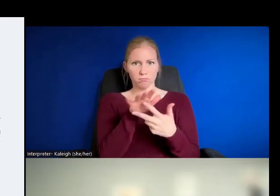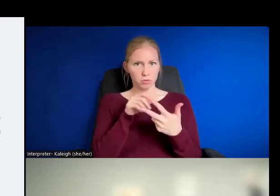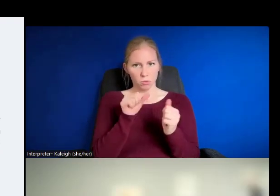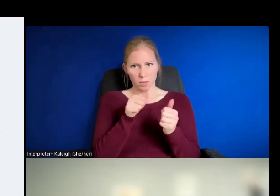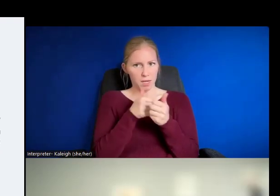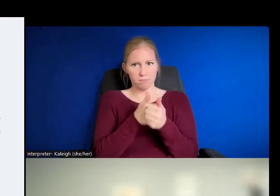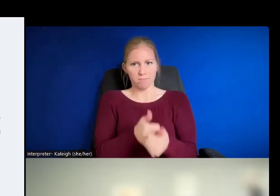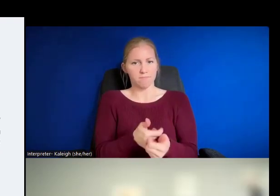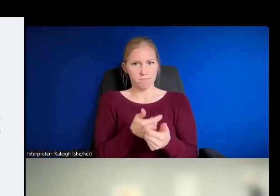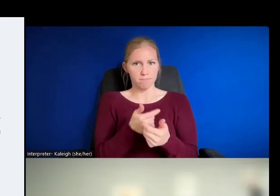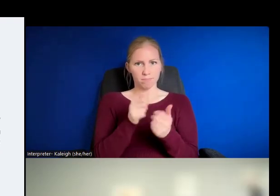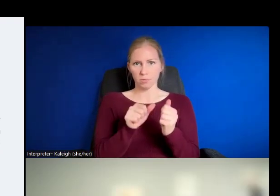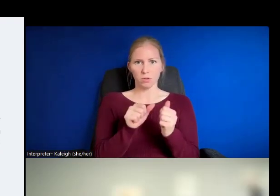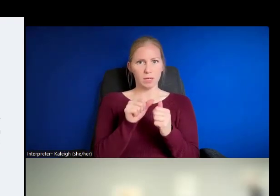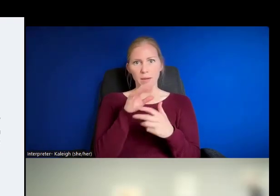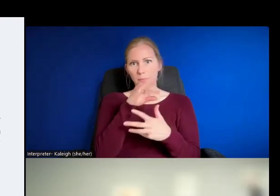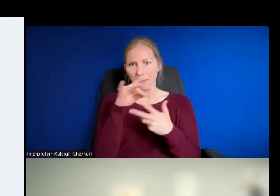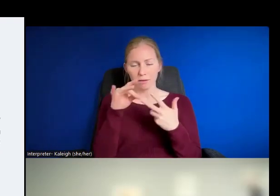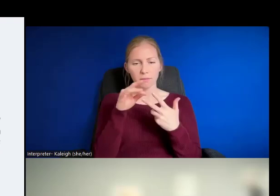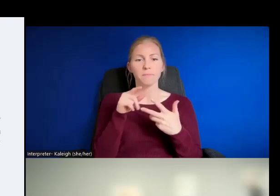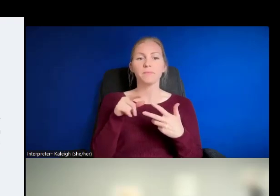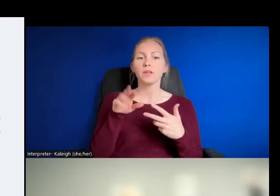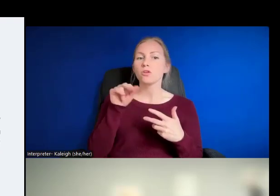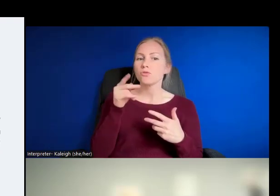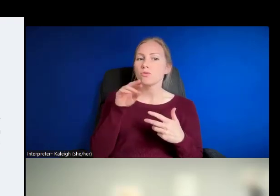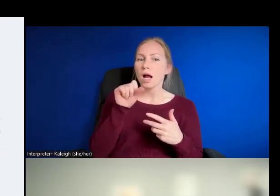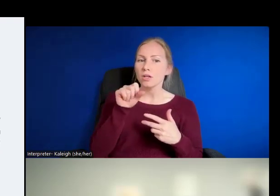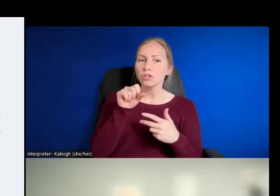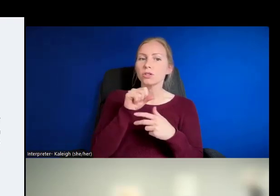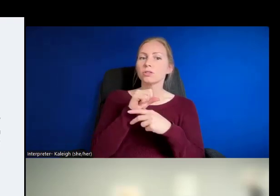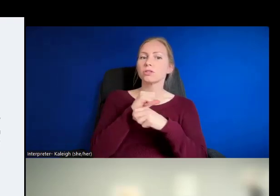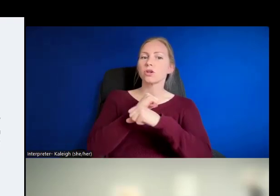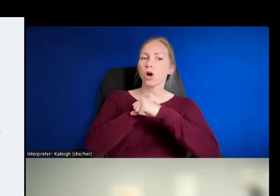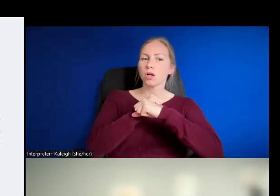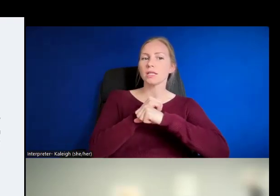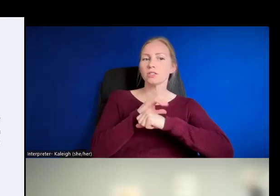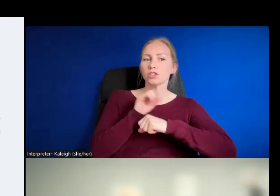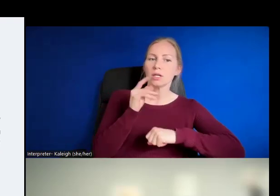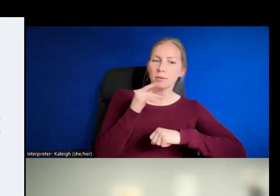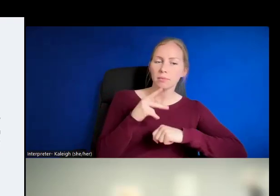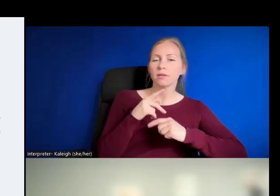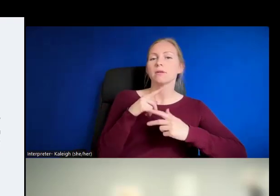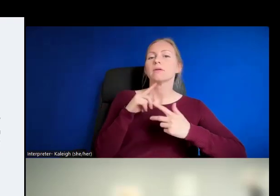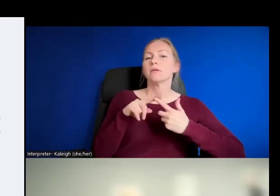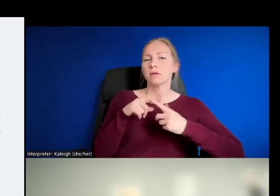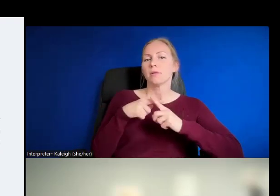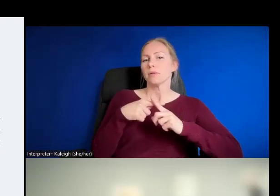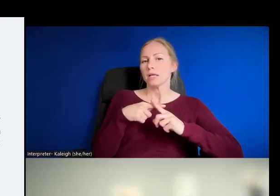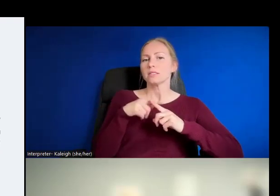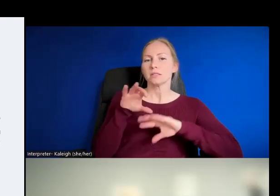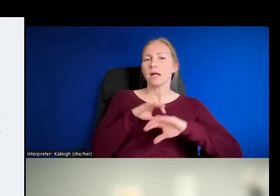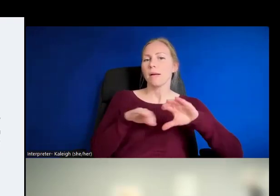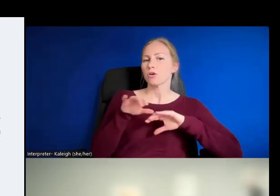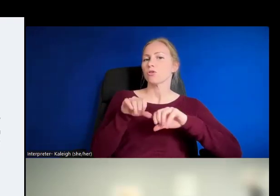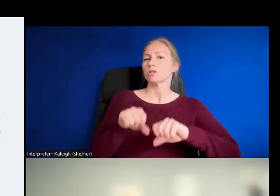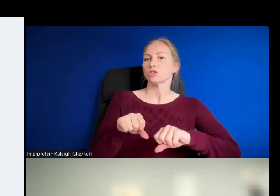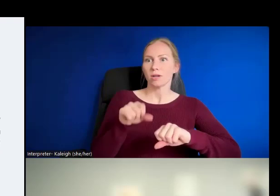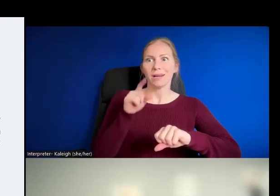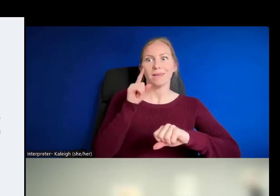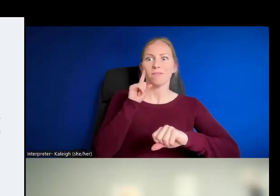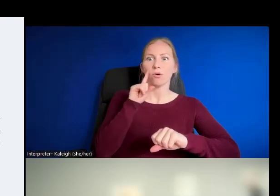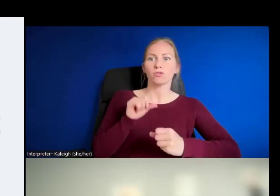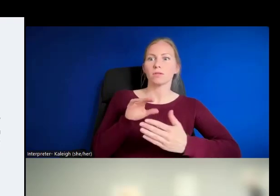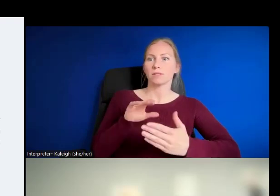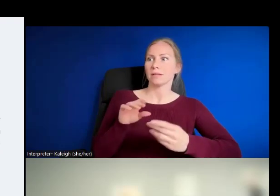Rogers guardianship and also chemical restraint to address immediate emergency situations where there's